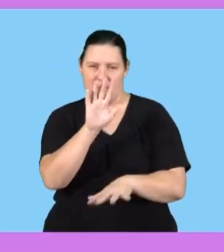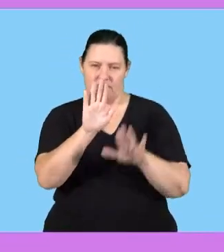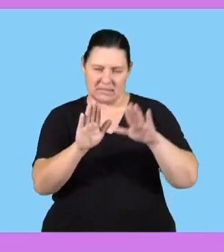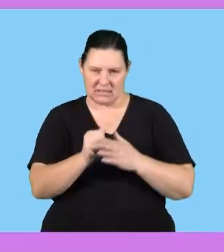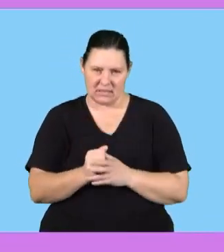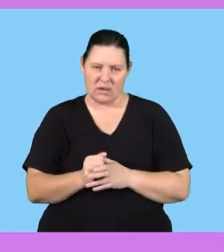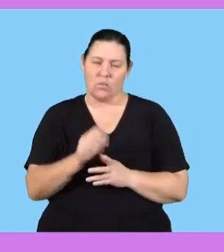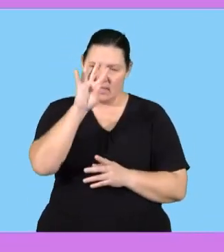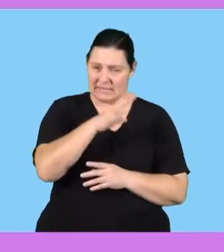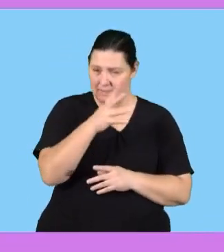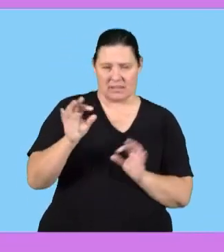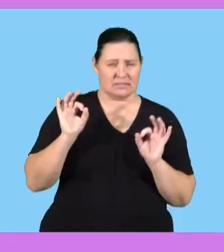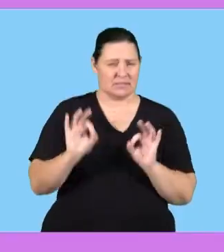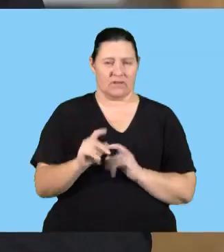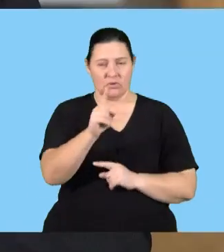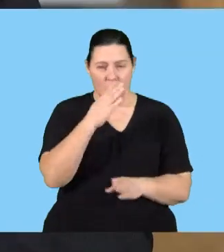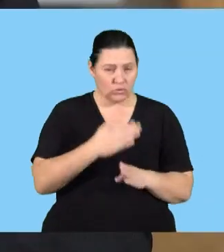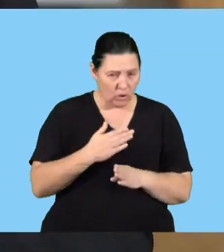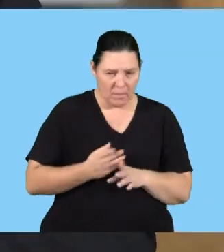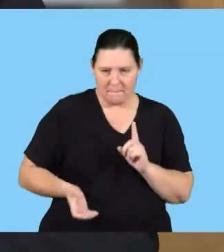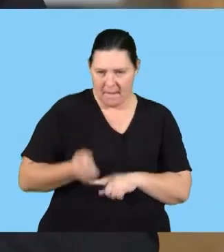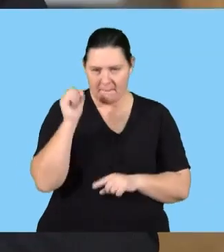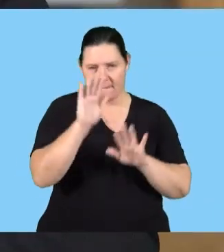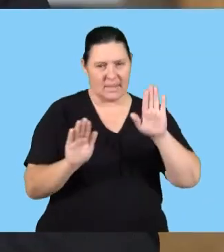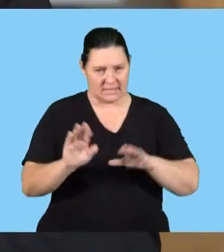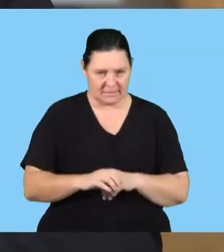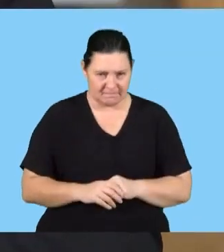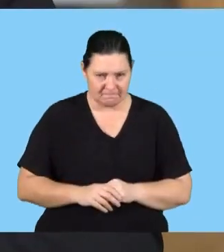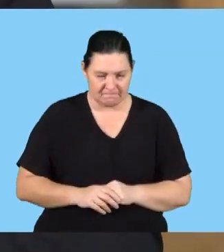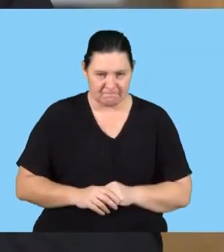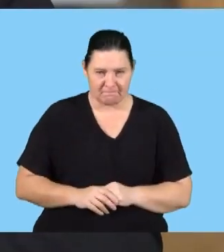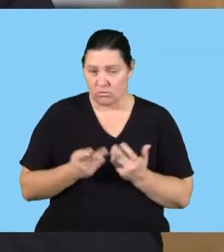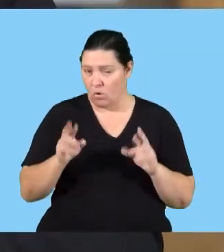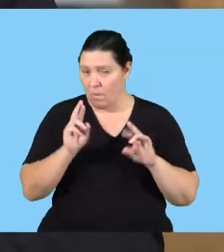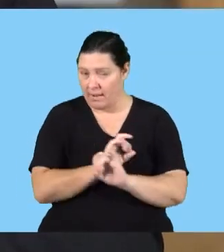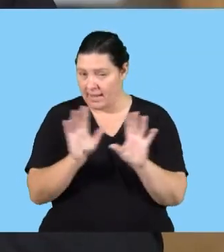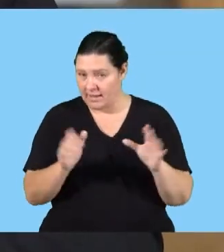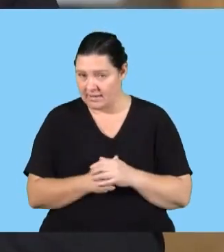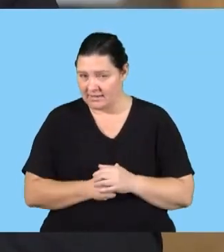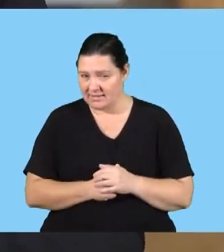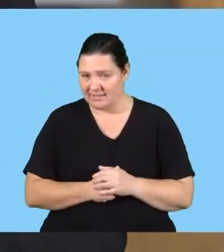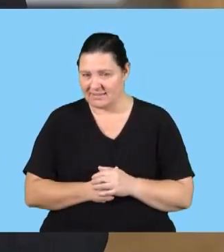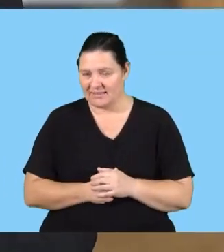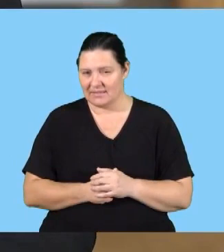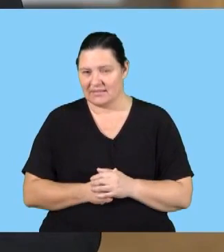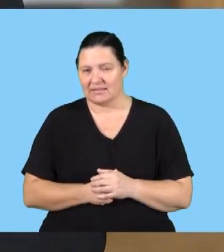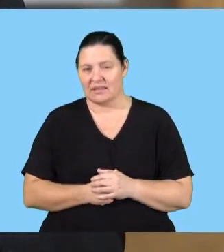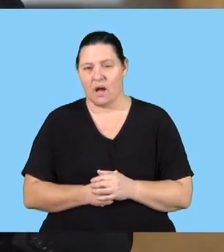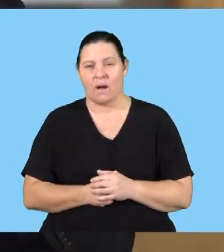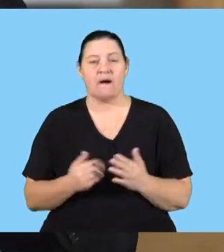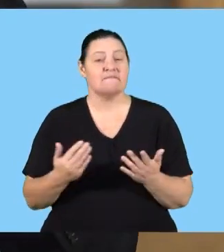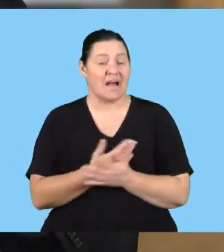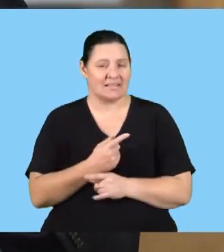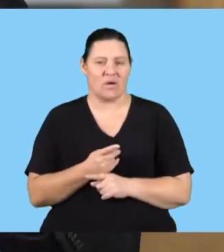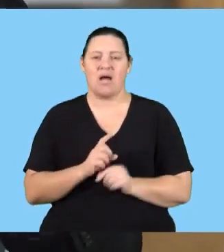are patterns, especially within tables. Your job is to find that pattern. Okay, so I hope that is clear. Guys, I